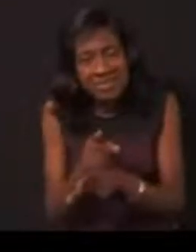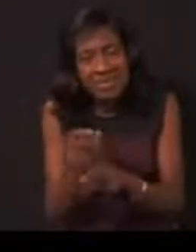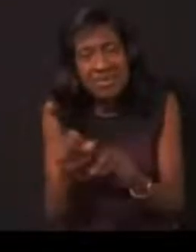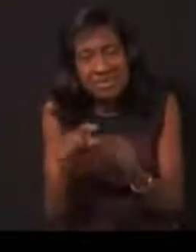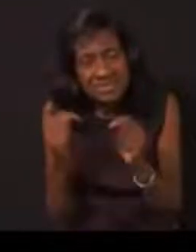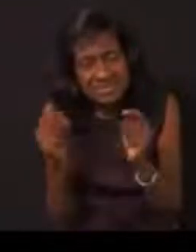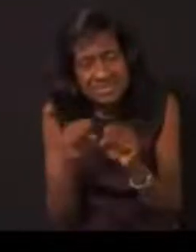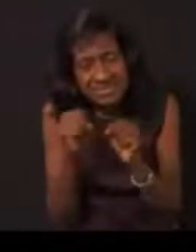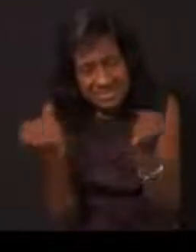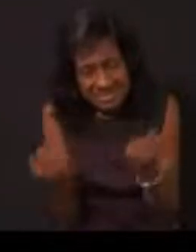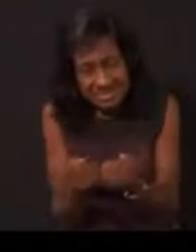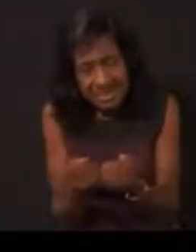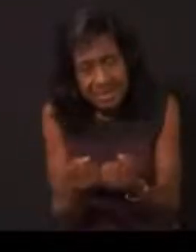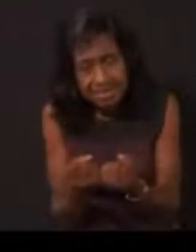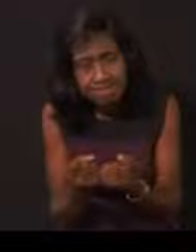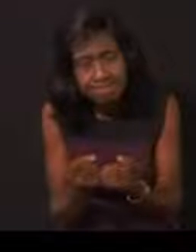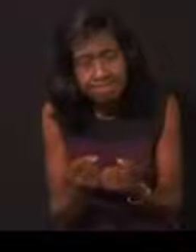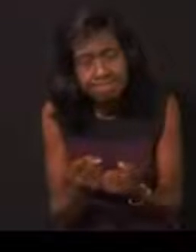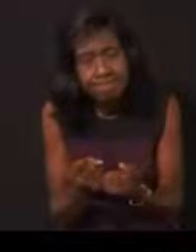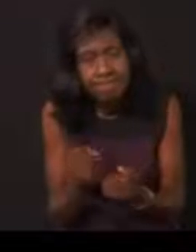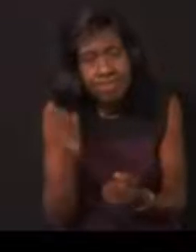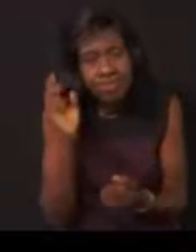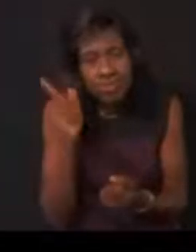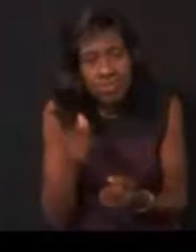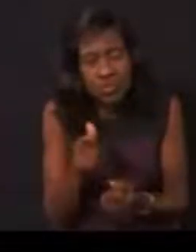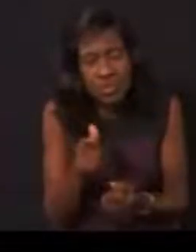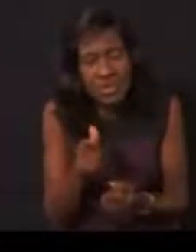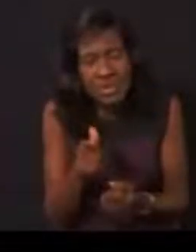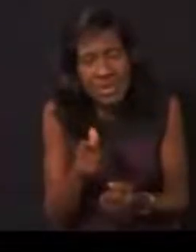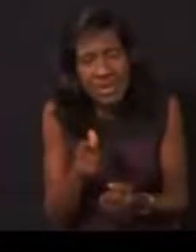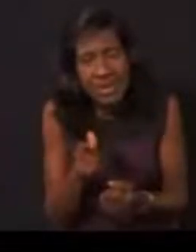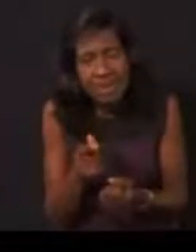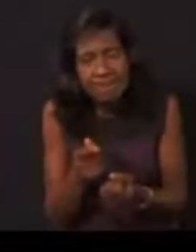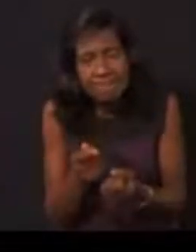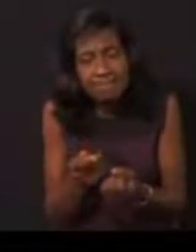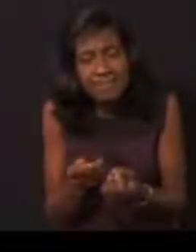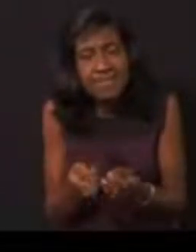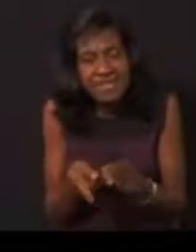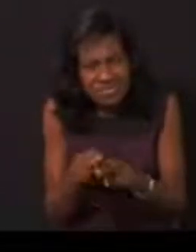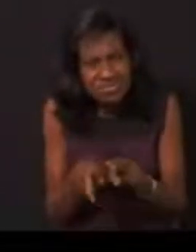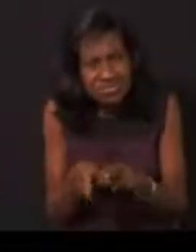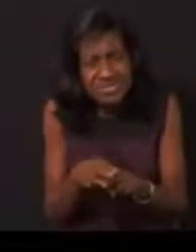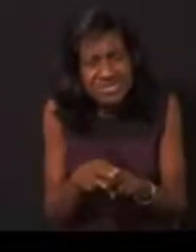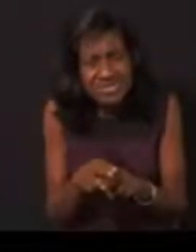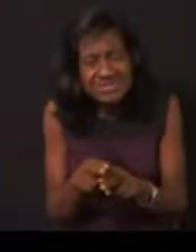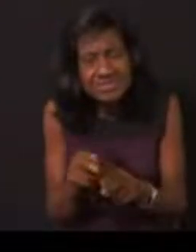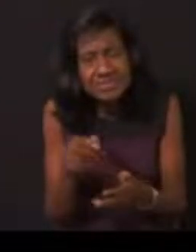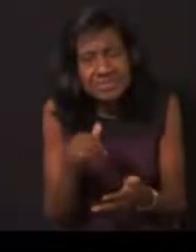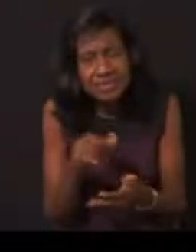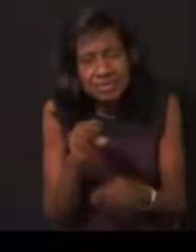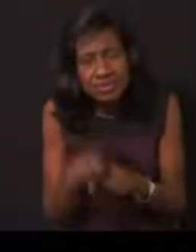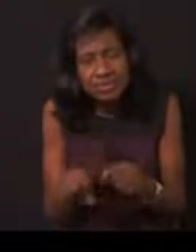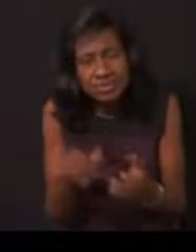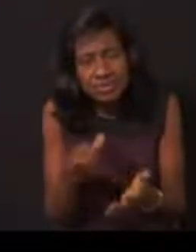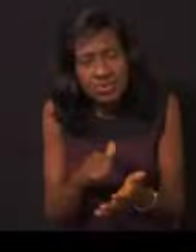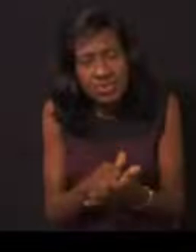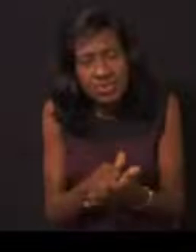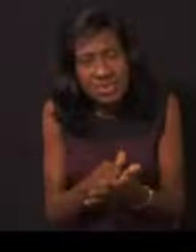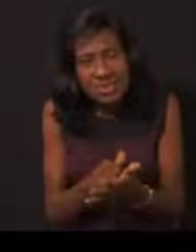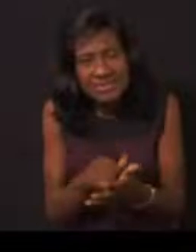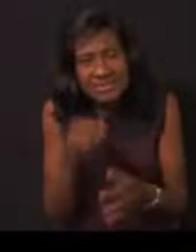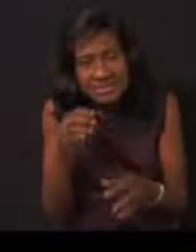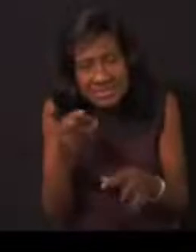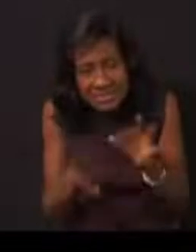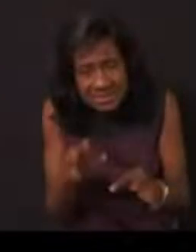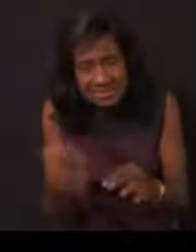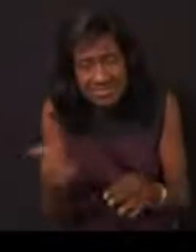in several ways to ensure that we know that we'll be ready to meet the challenges that may land on our doorsteps